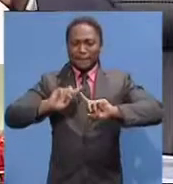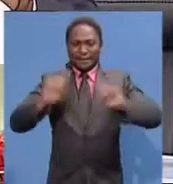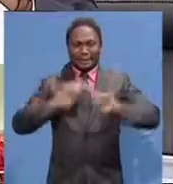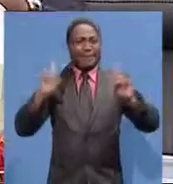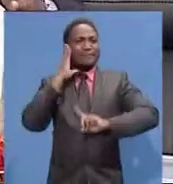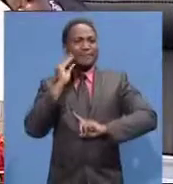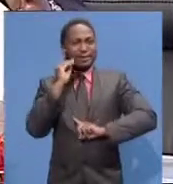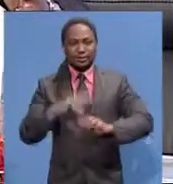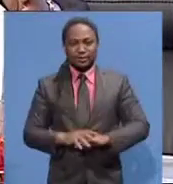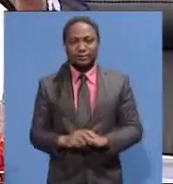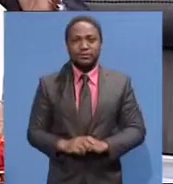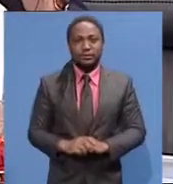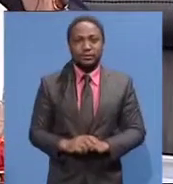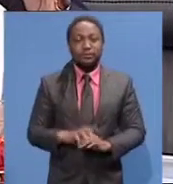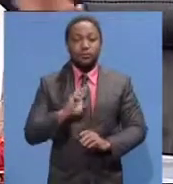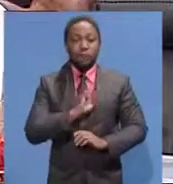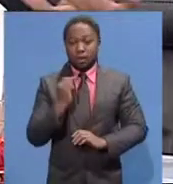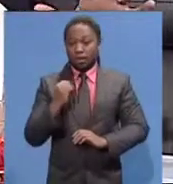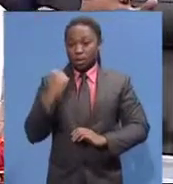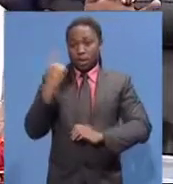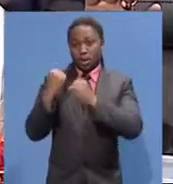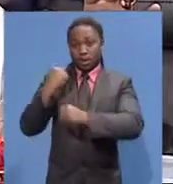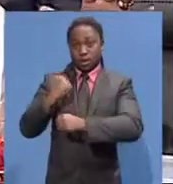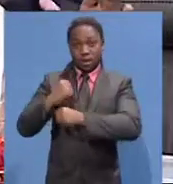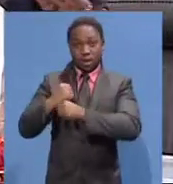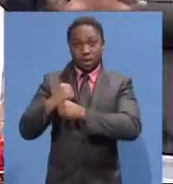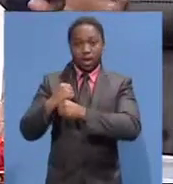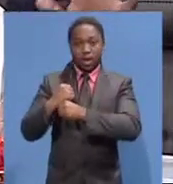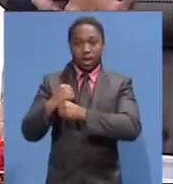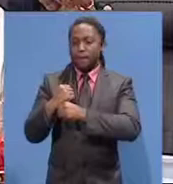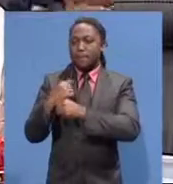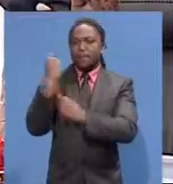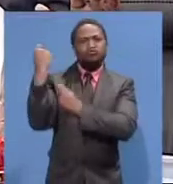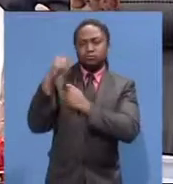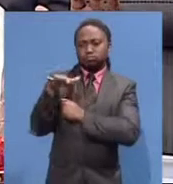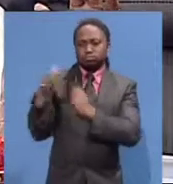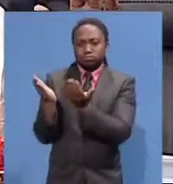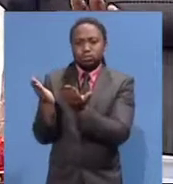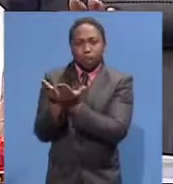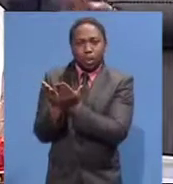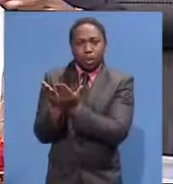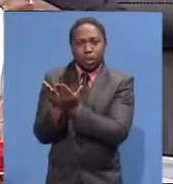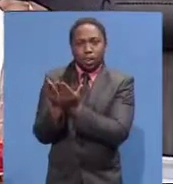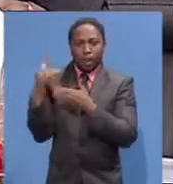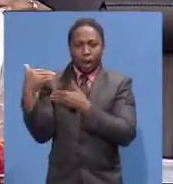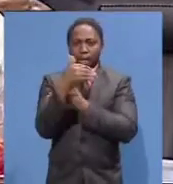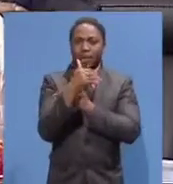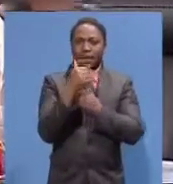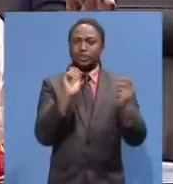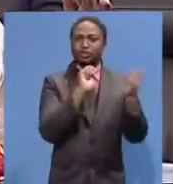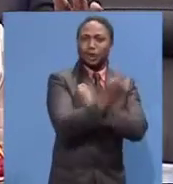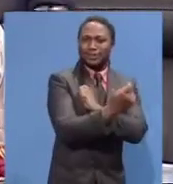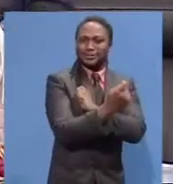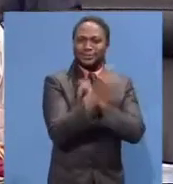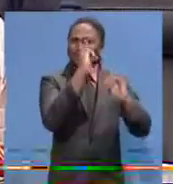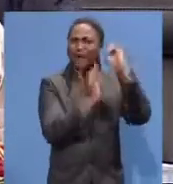For some of us, it was 1 year you're going to a township school. The next, all of a sudden, things have changed, and you can go to multiracial schools, which was